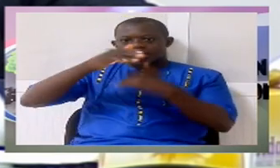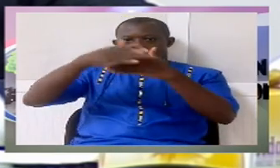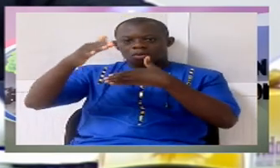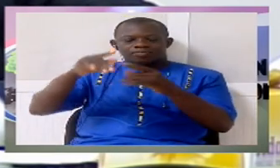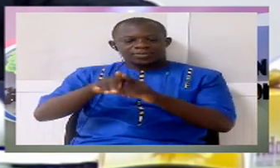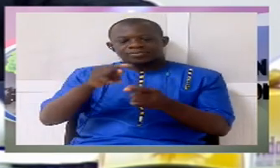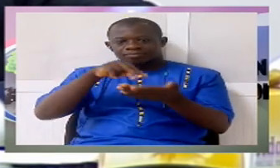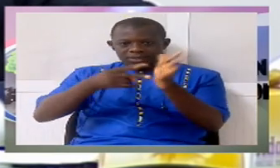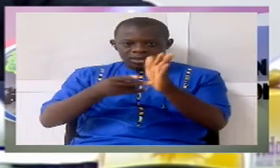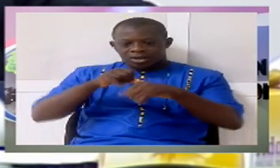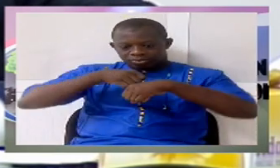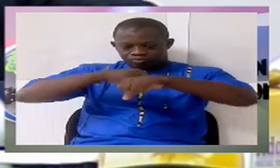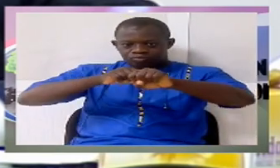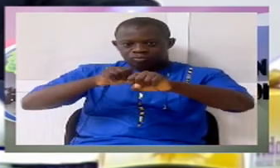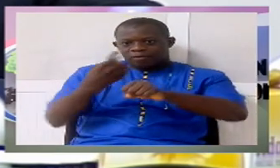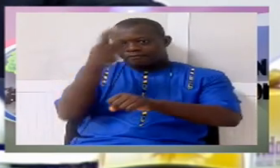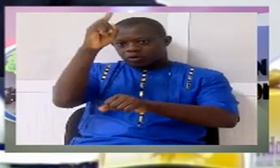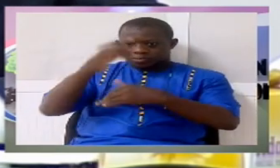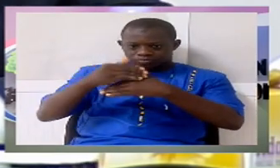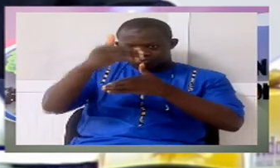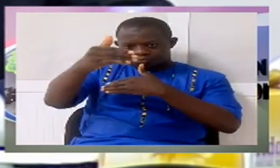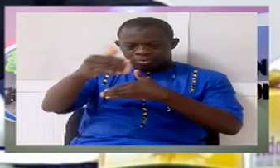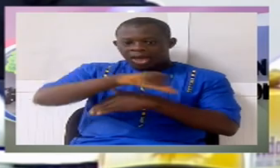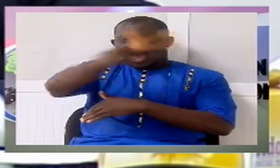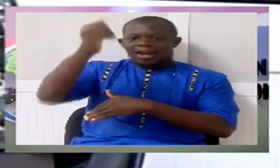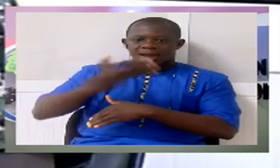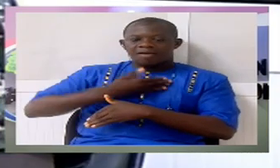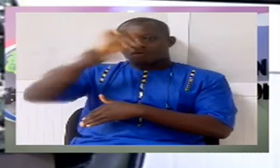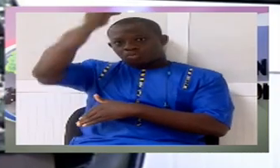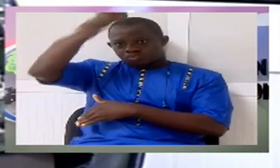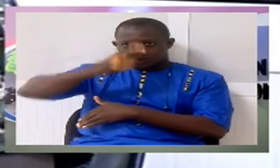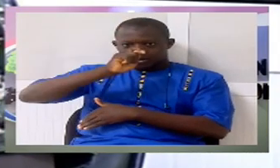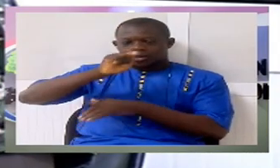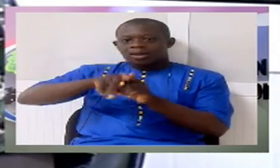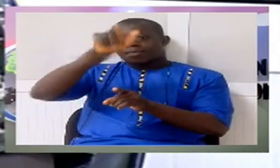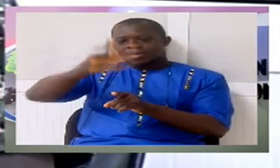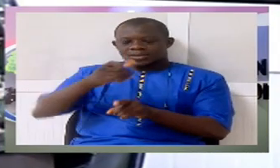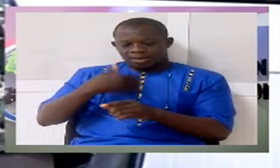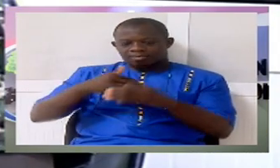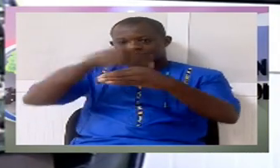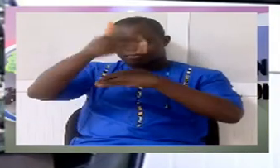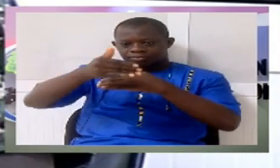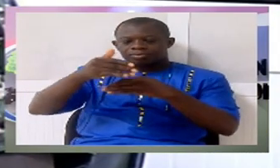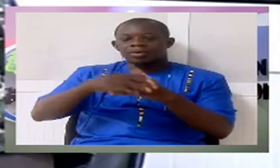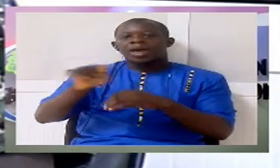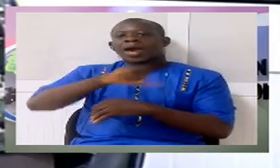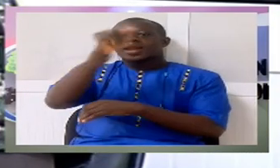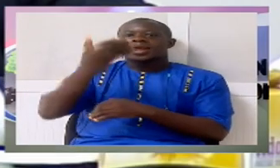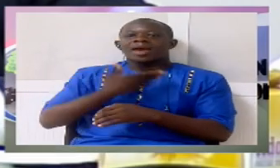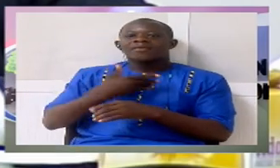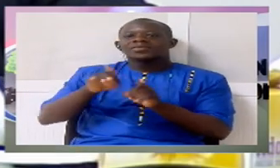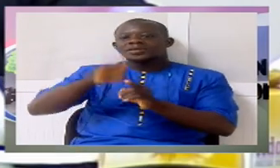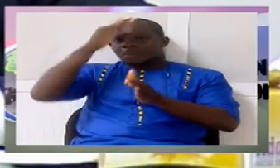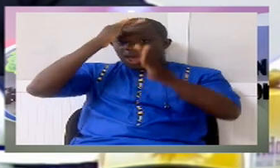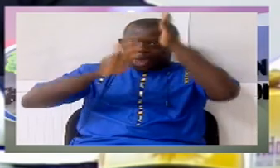front. And then you have the sweeper, the police sweeper. Police was in front. And then you have the